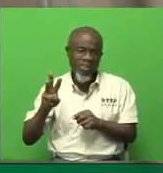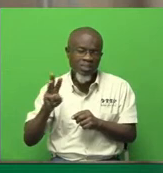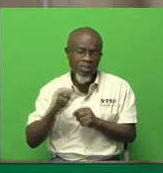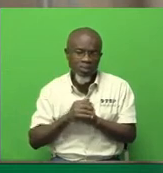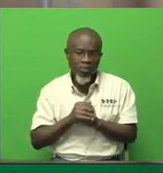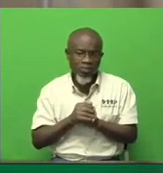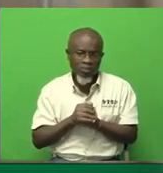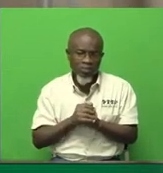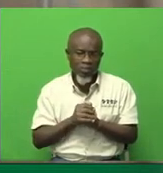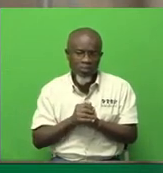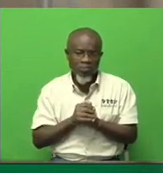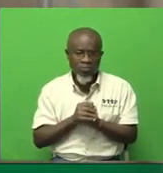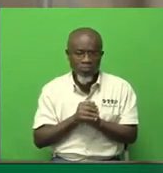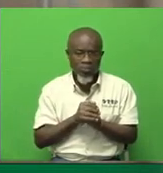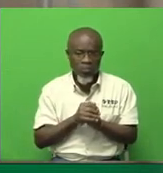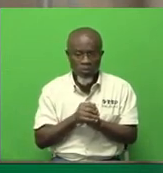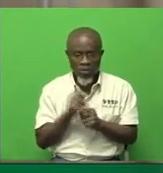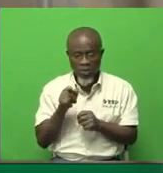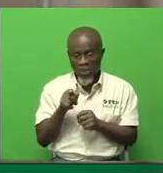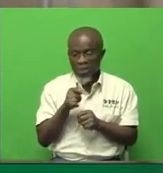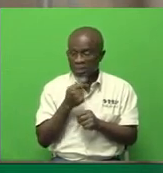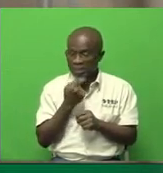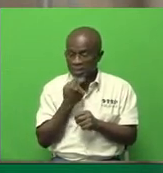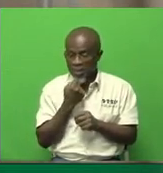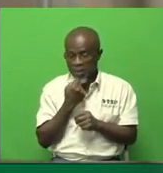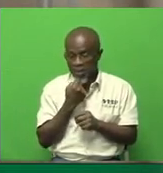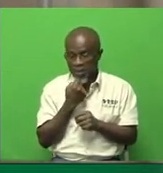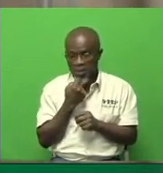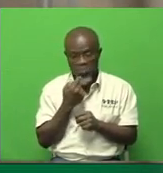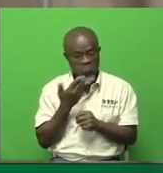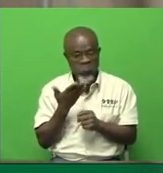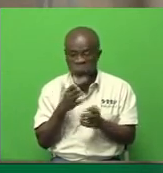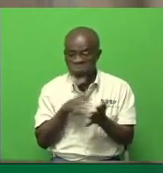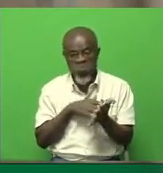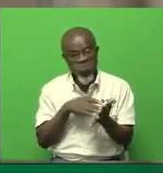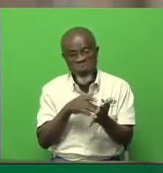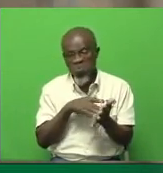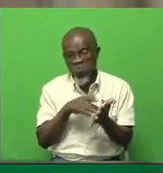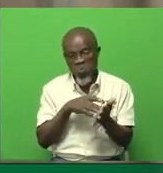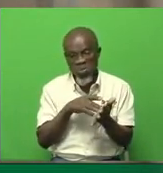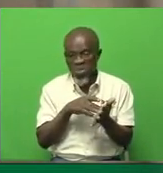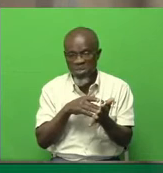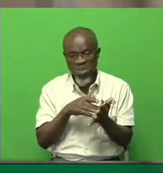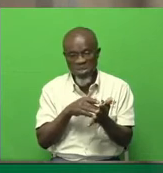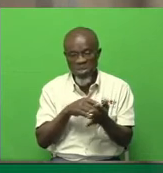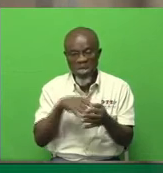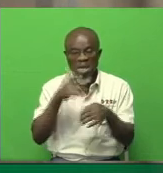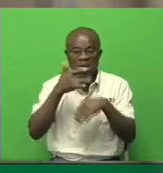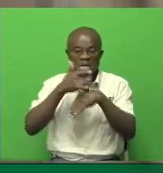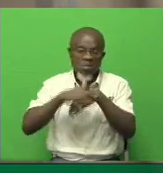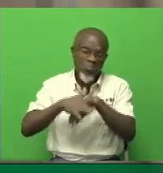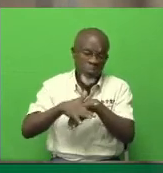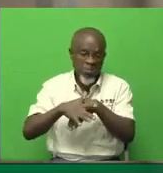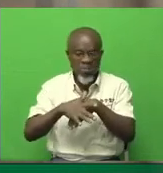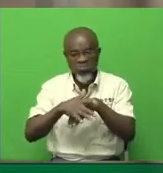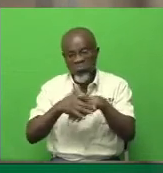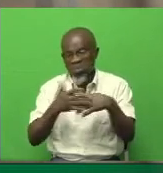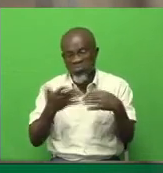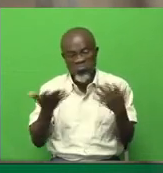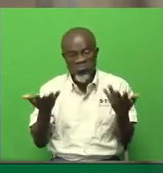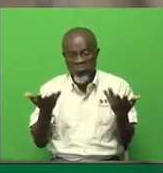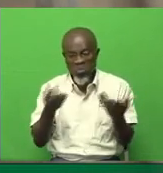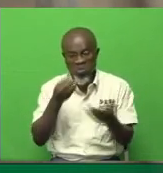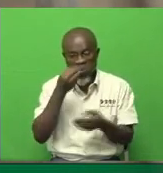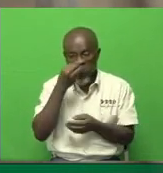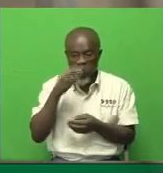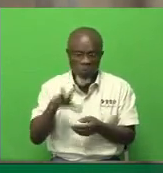presentation as feeble vacuous Imperial those were the words that came to mind in terms of